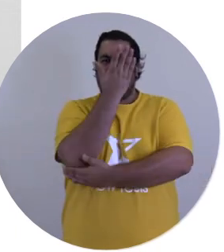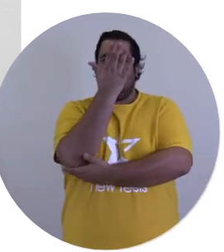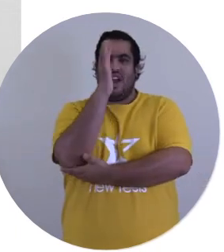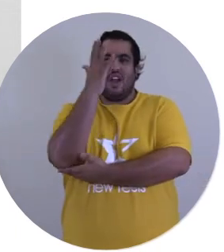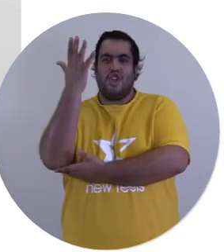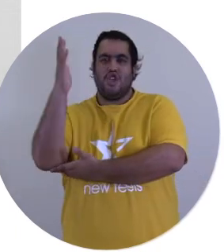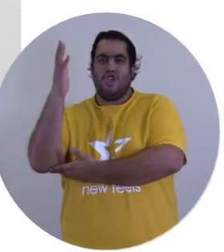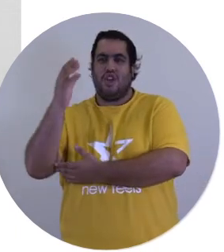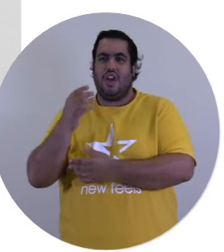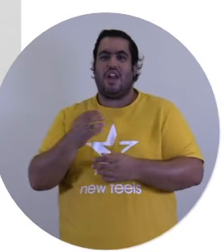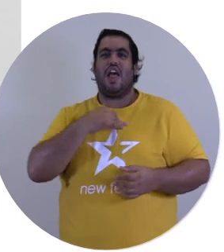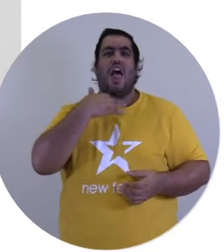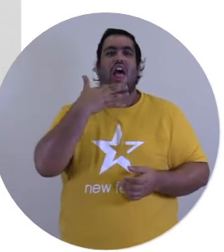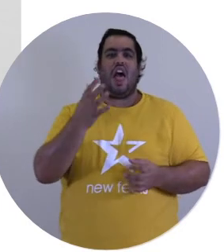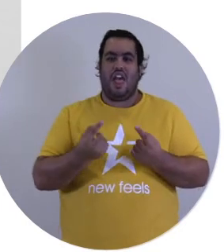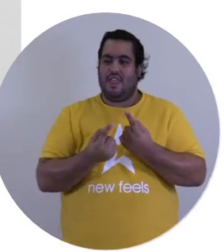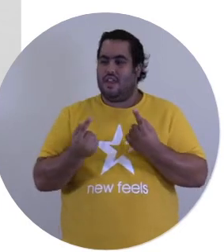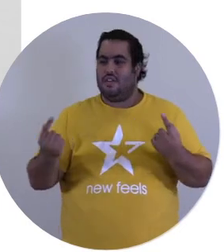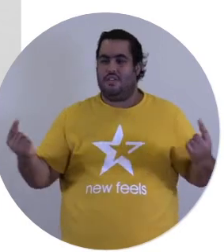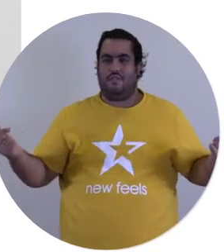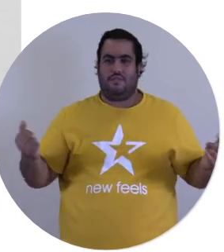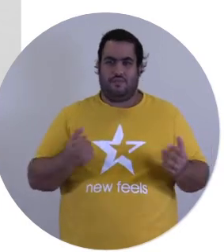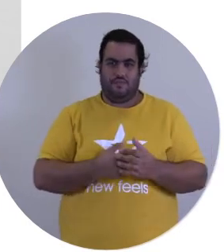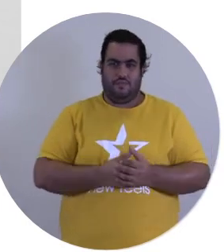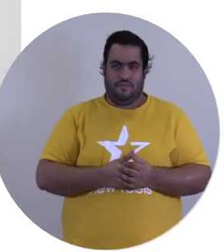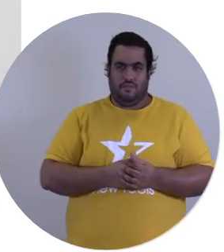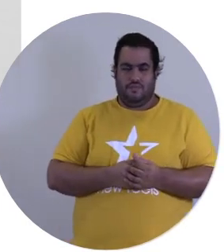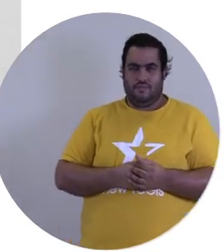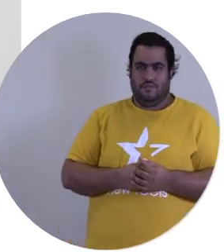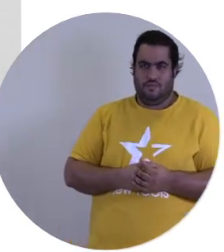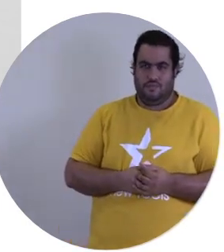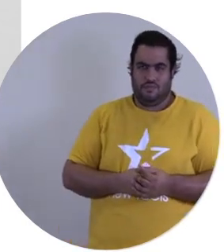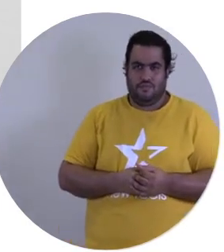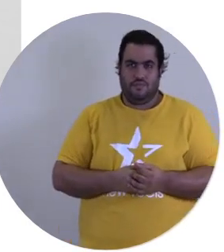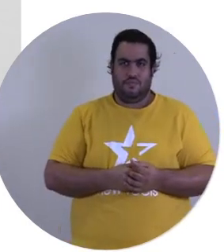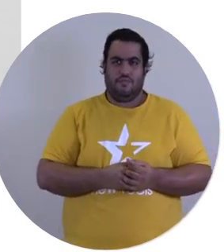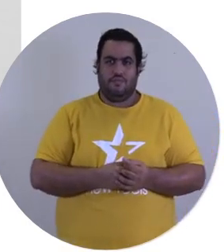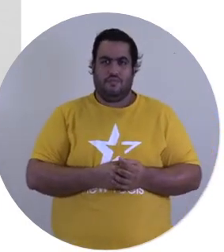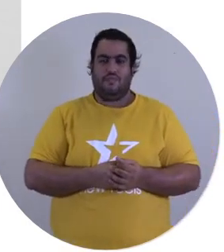Example, eat plenty of leafy green vegetables.